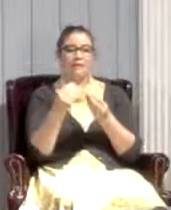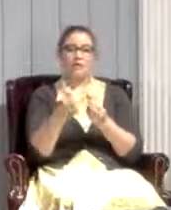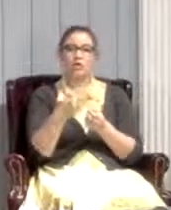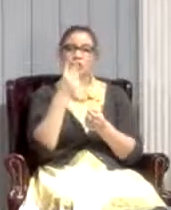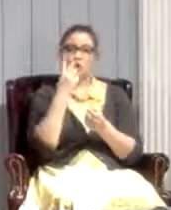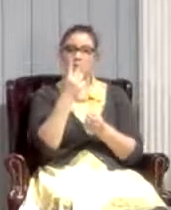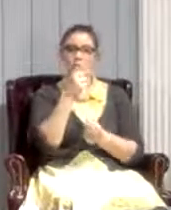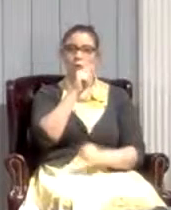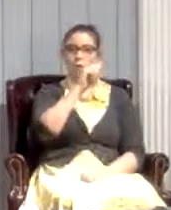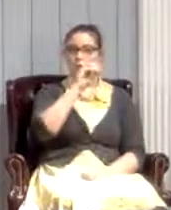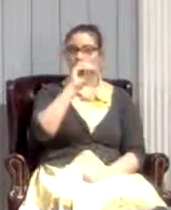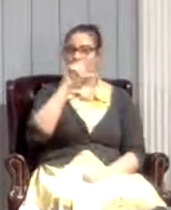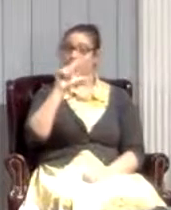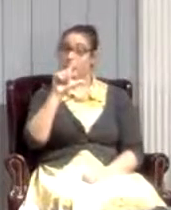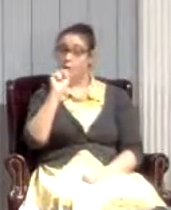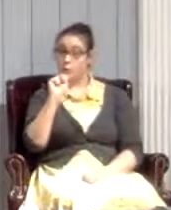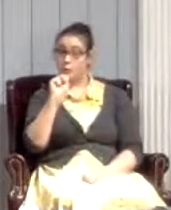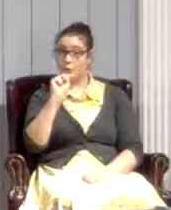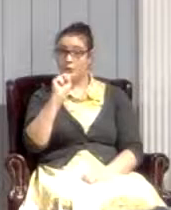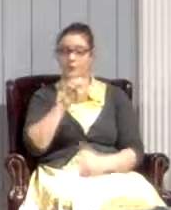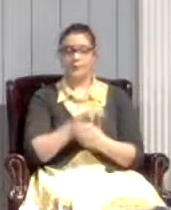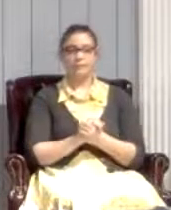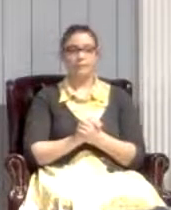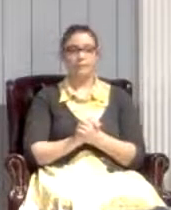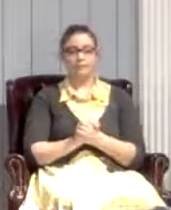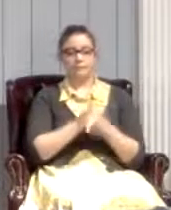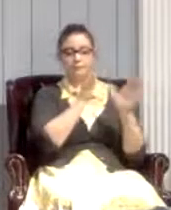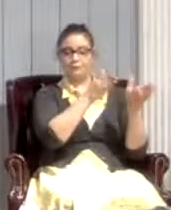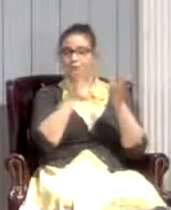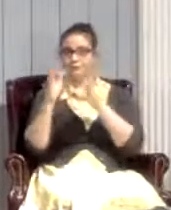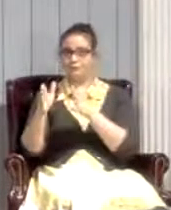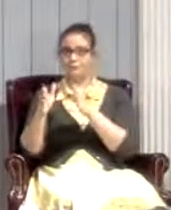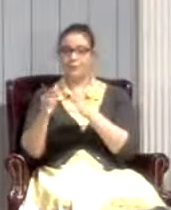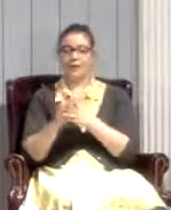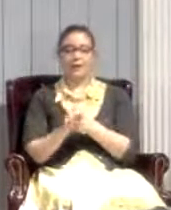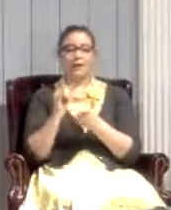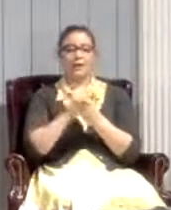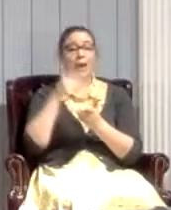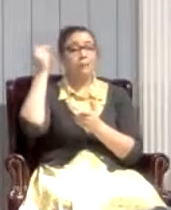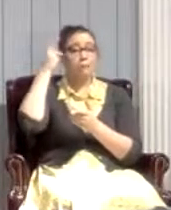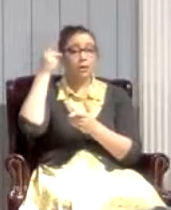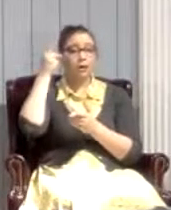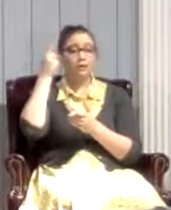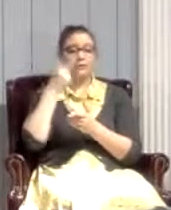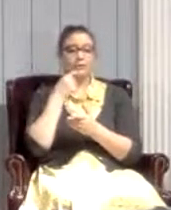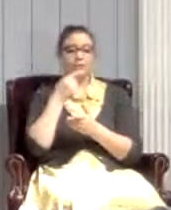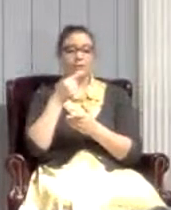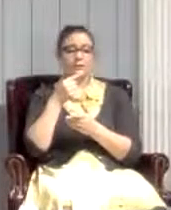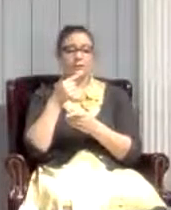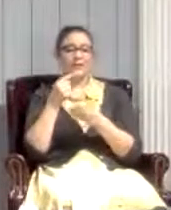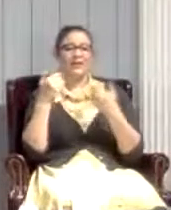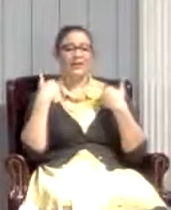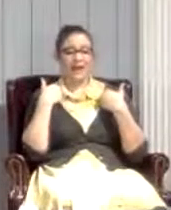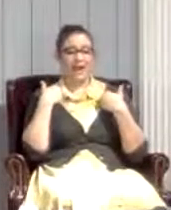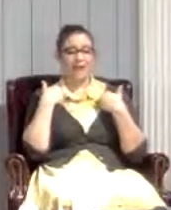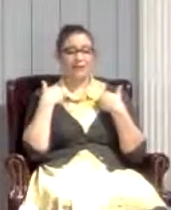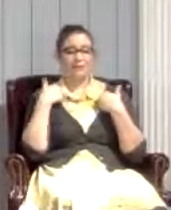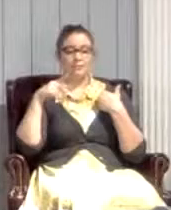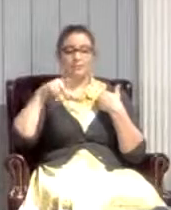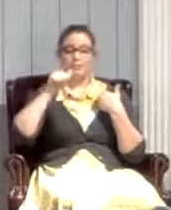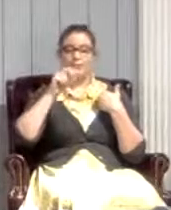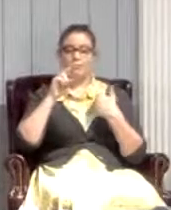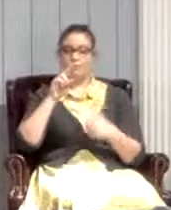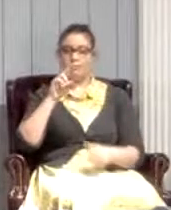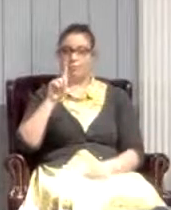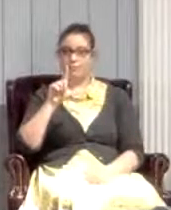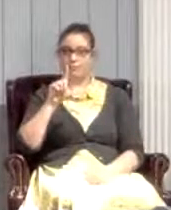them tools that the Apostle Paul said he had in dealing with troublemakers. There were